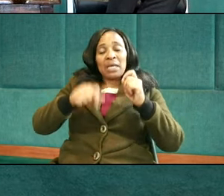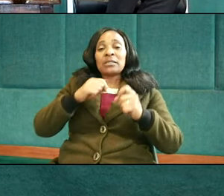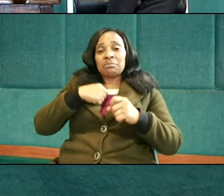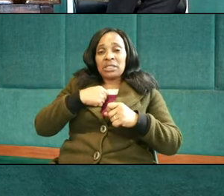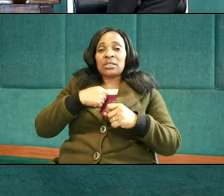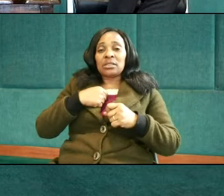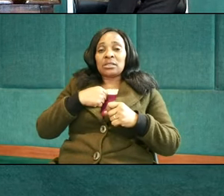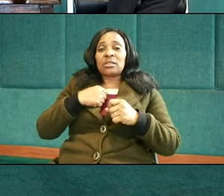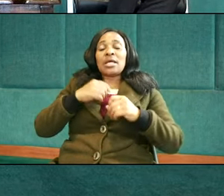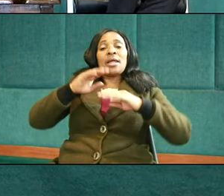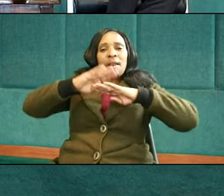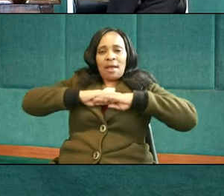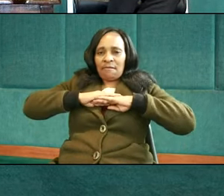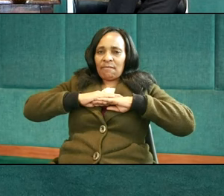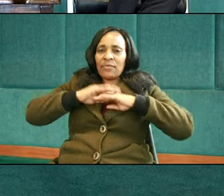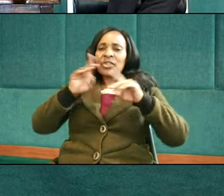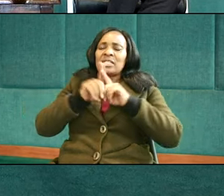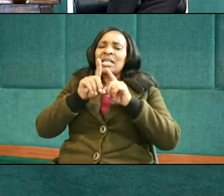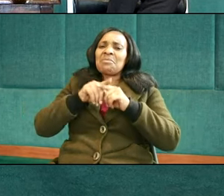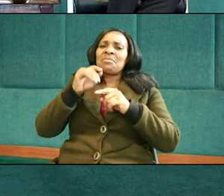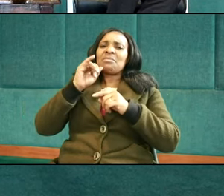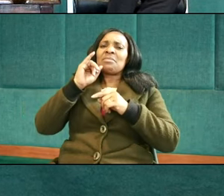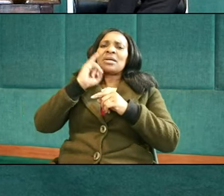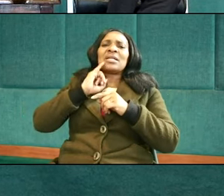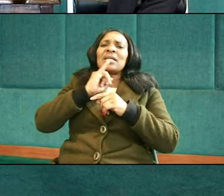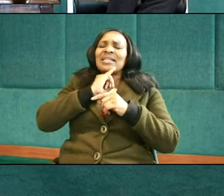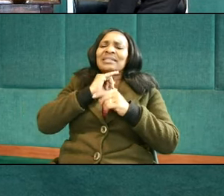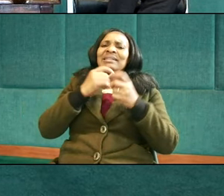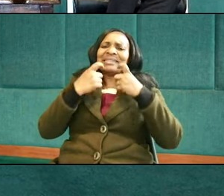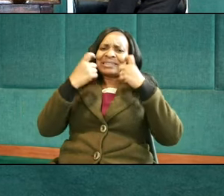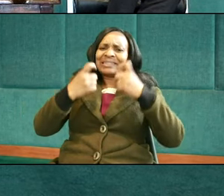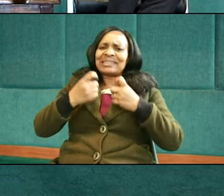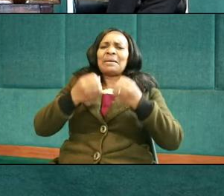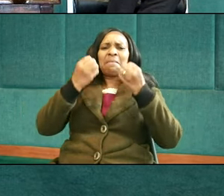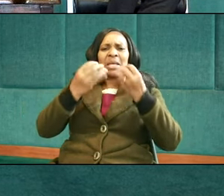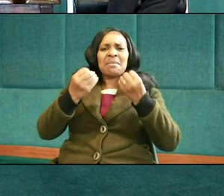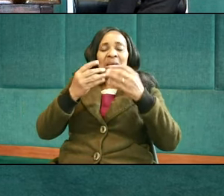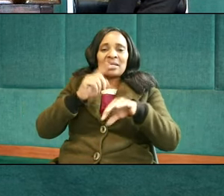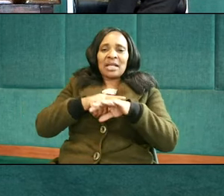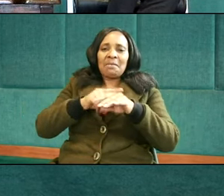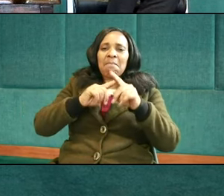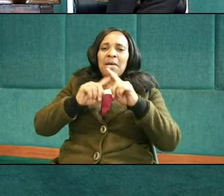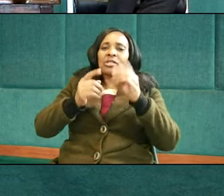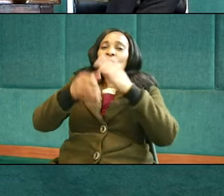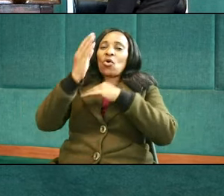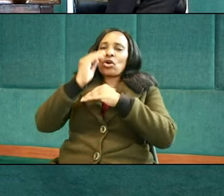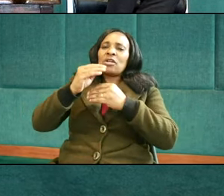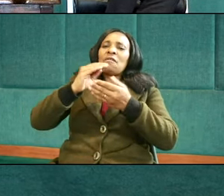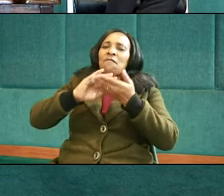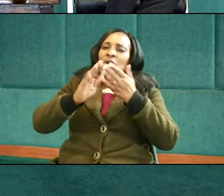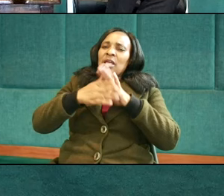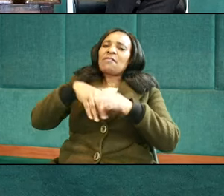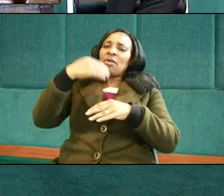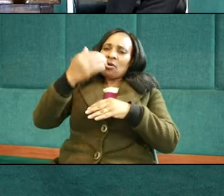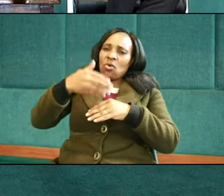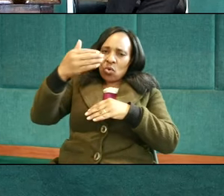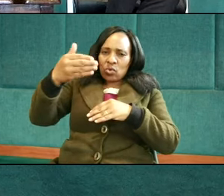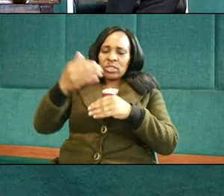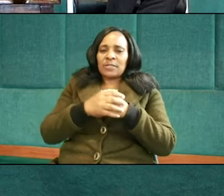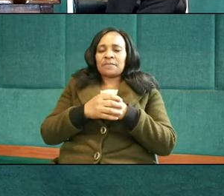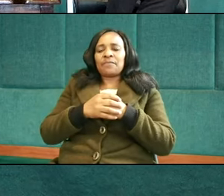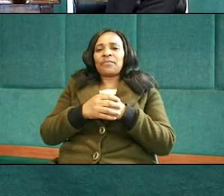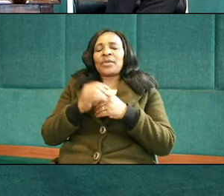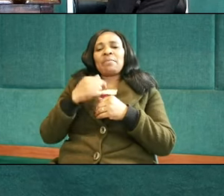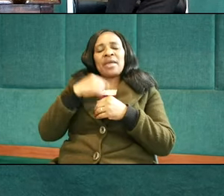the Israelites, they sinned many times, but God still forgave them again and again. Right.